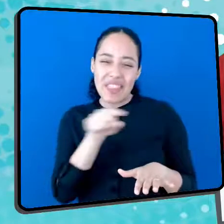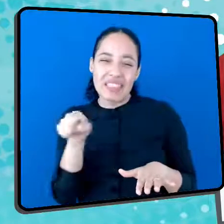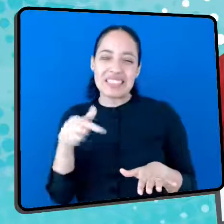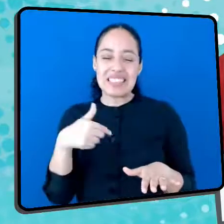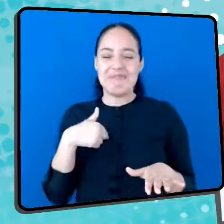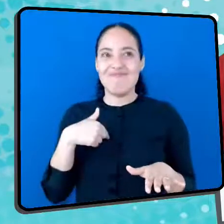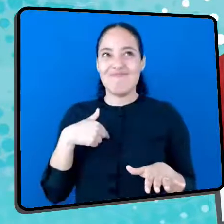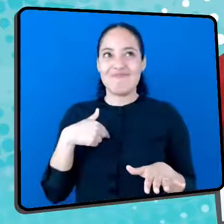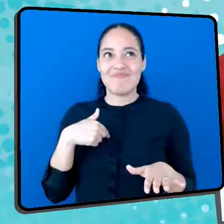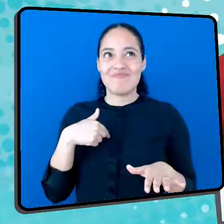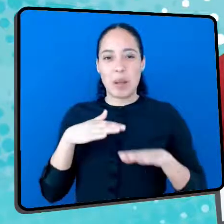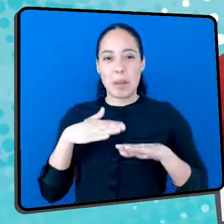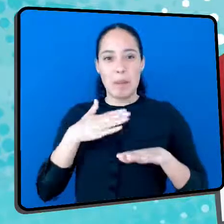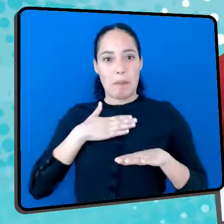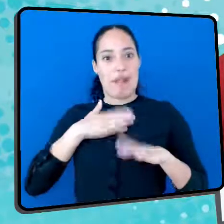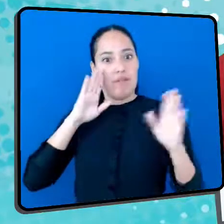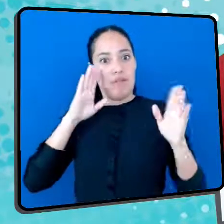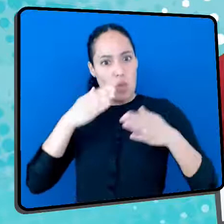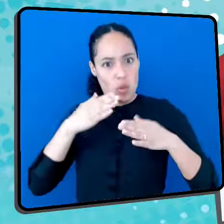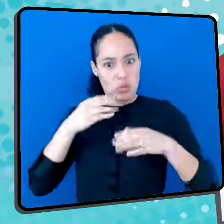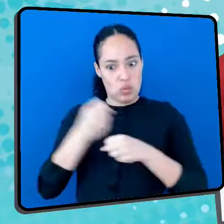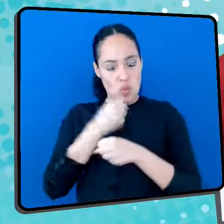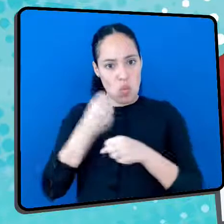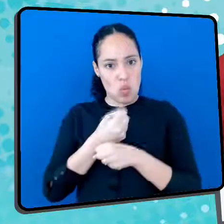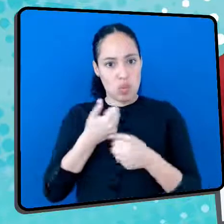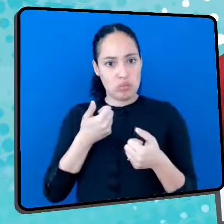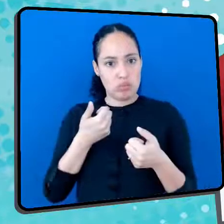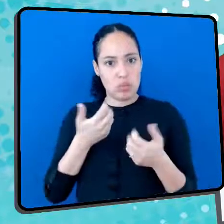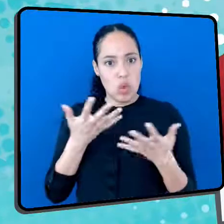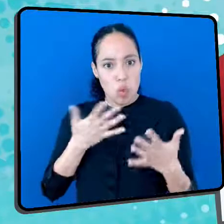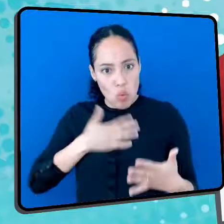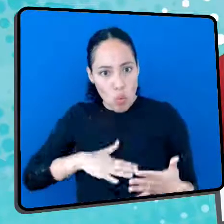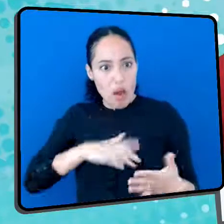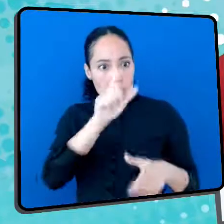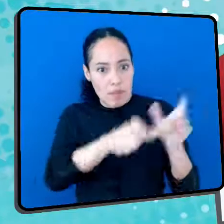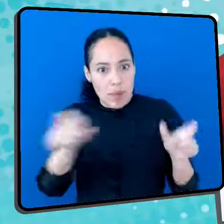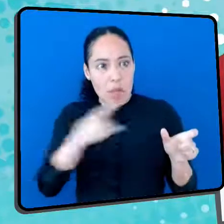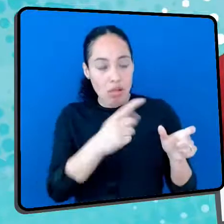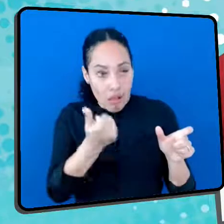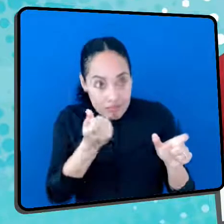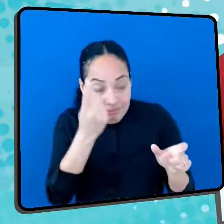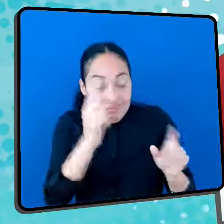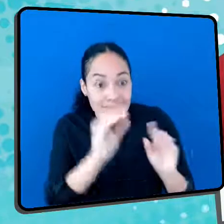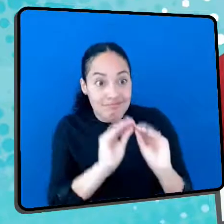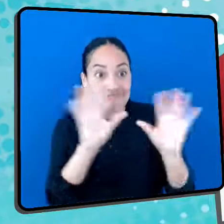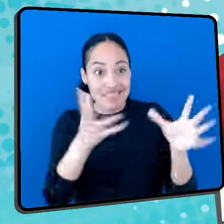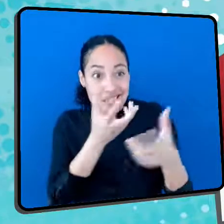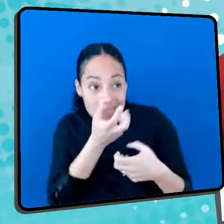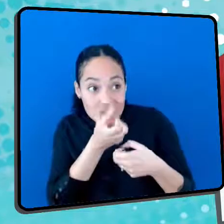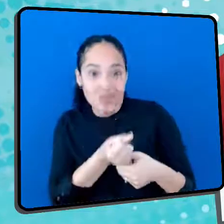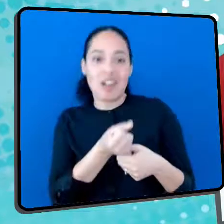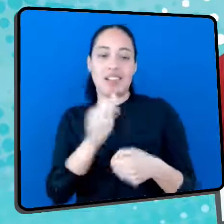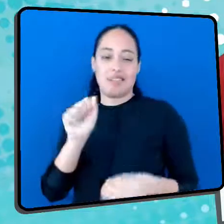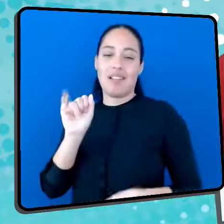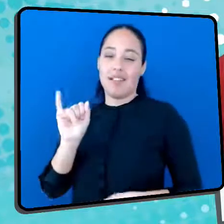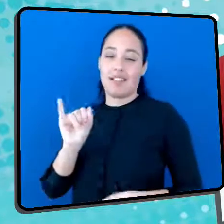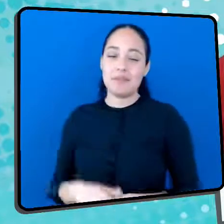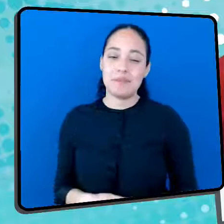expect from everyone to know what is AI, which would be actually nice though.